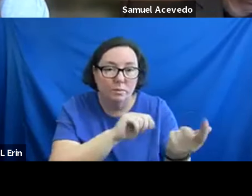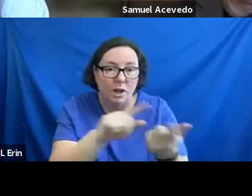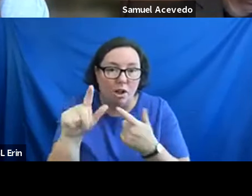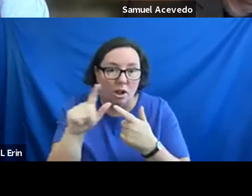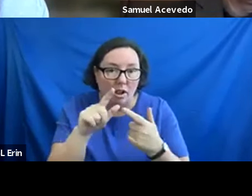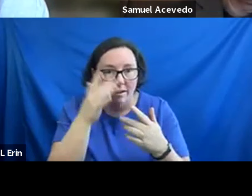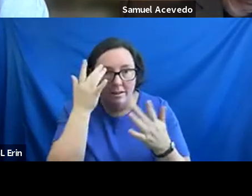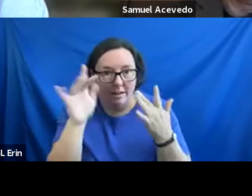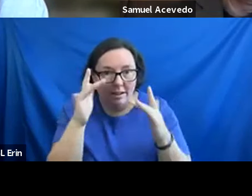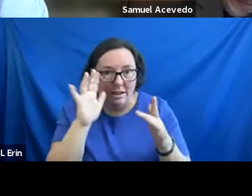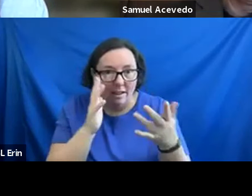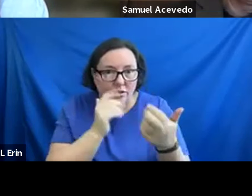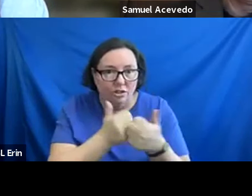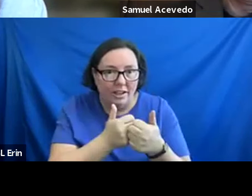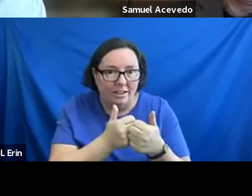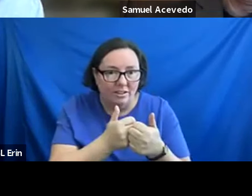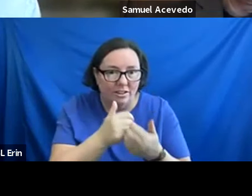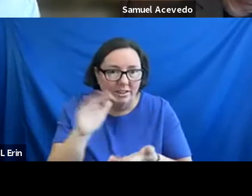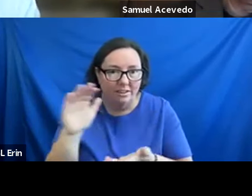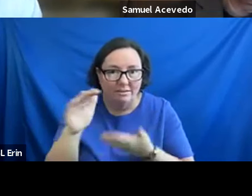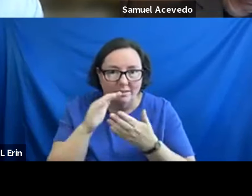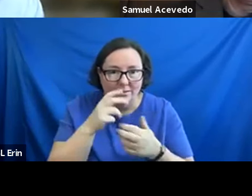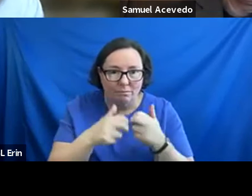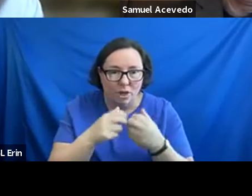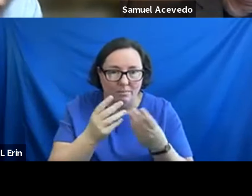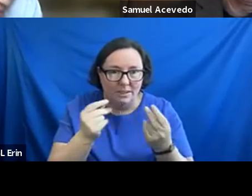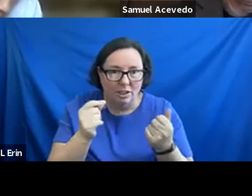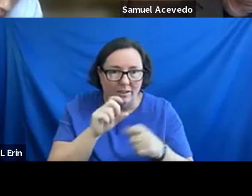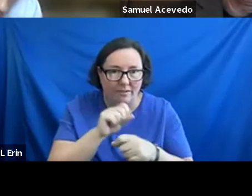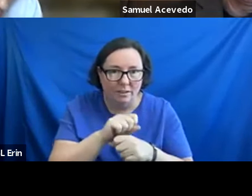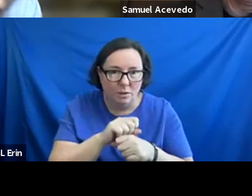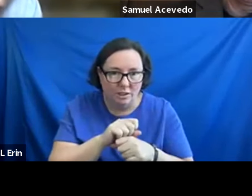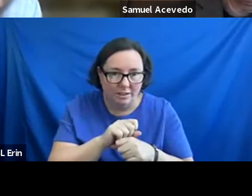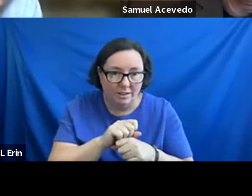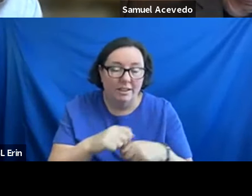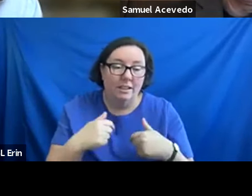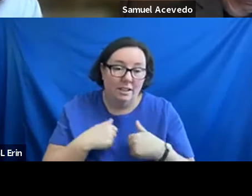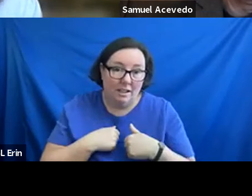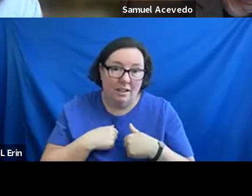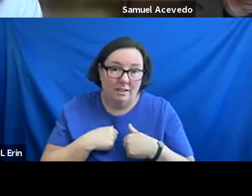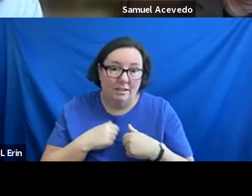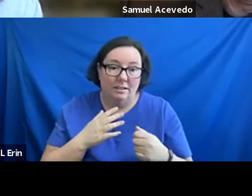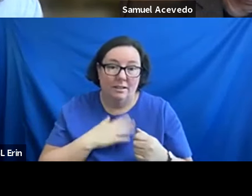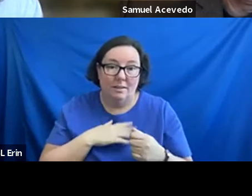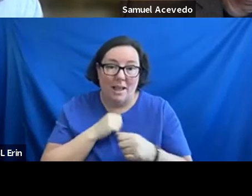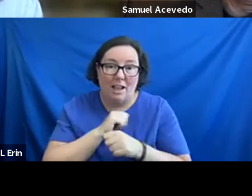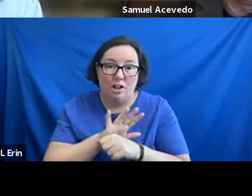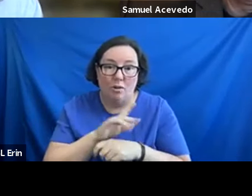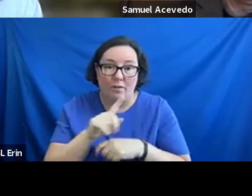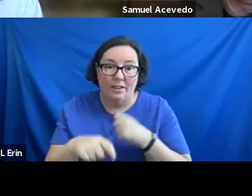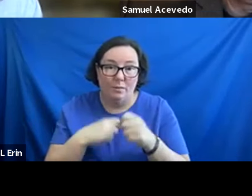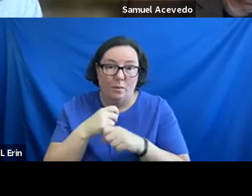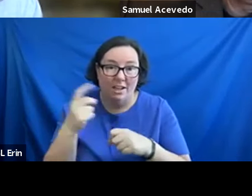gets intellectually challenging problem solving. And I spent my COVID year and a